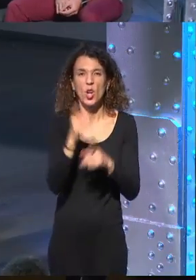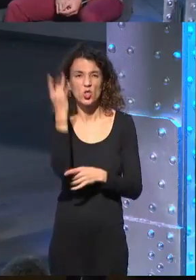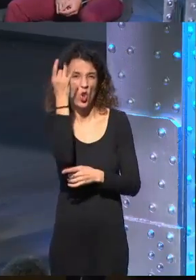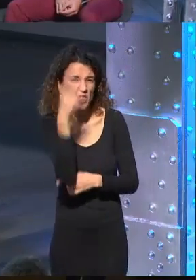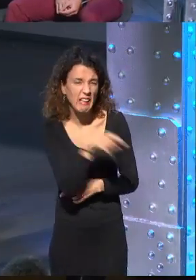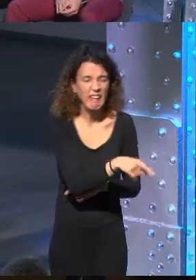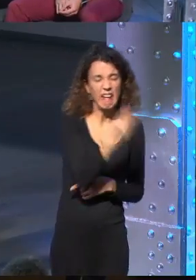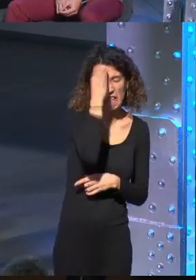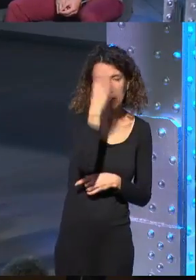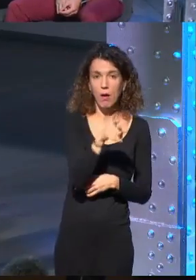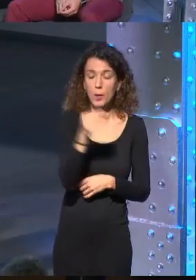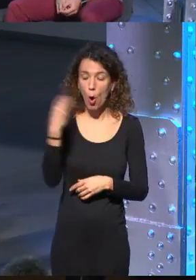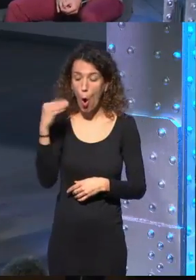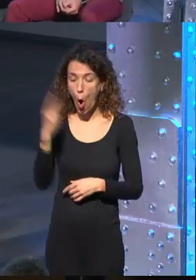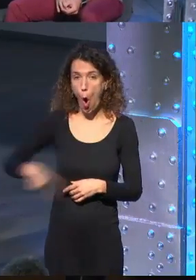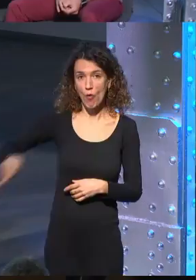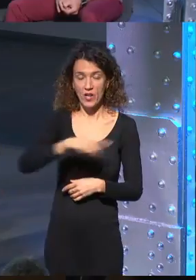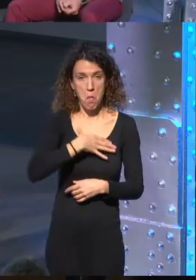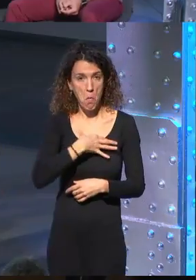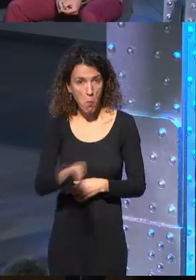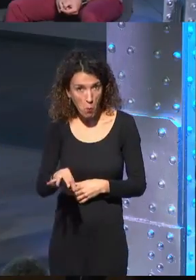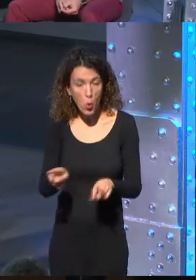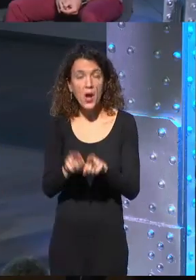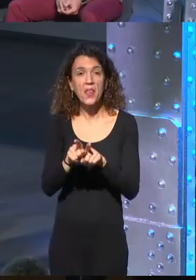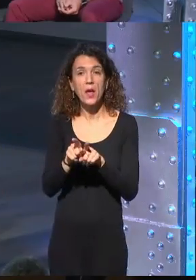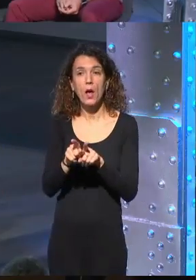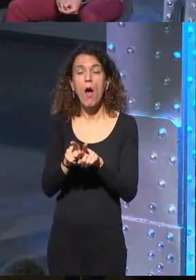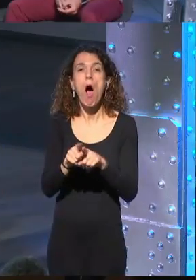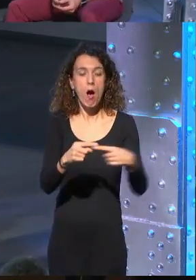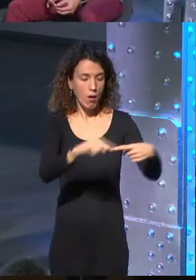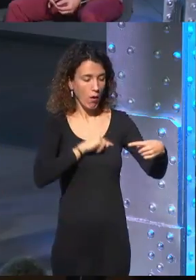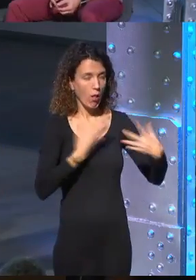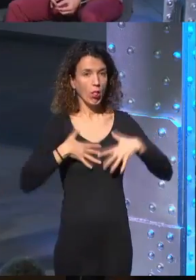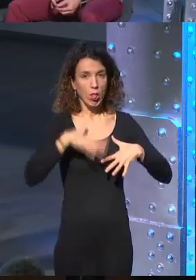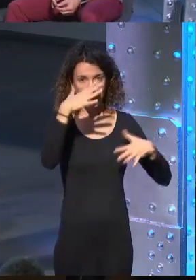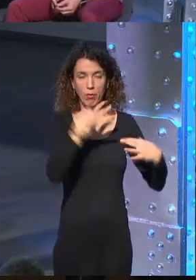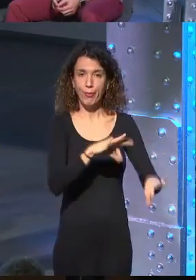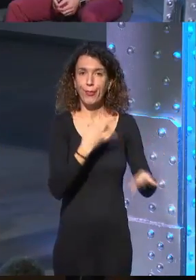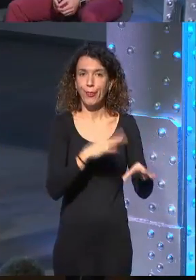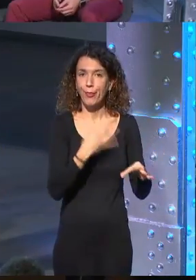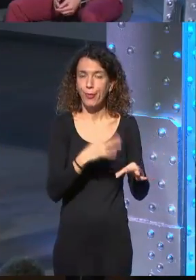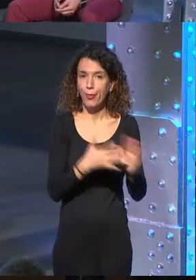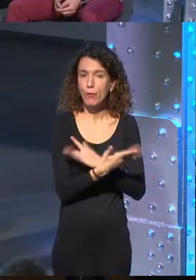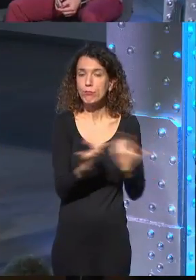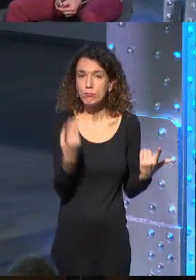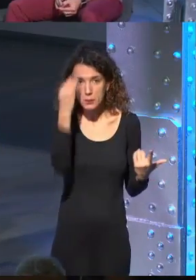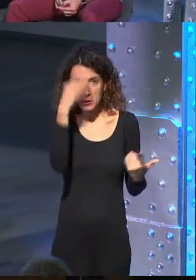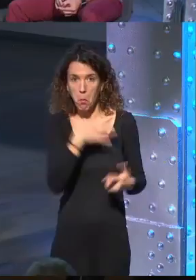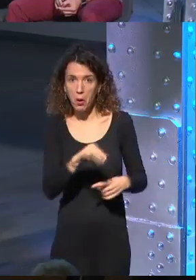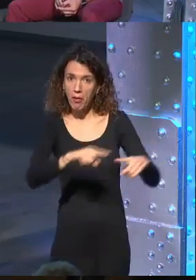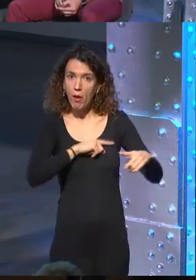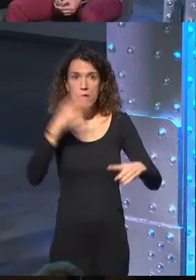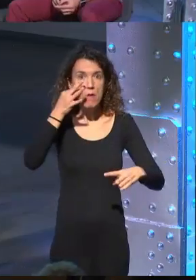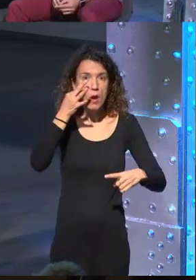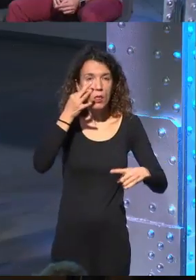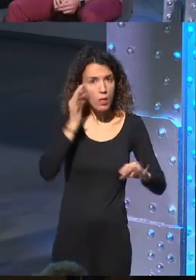So it seems something absurd for adults, but they really believe it